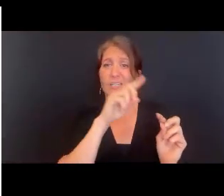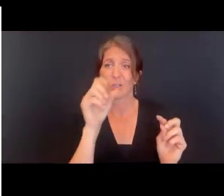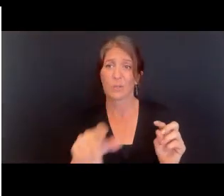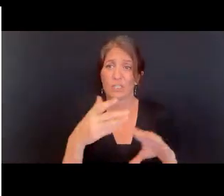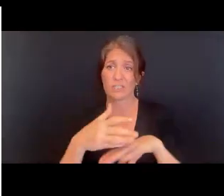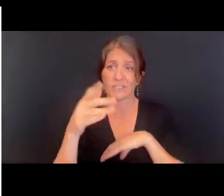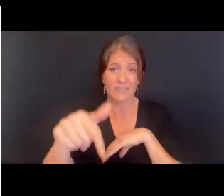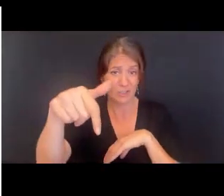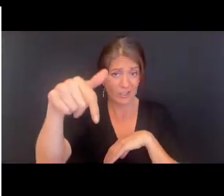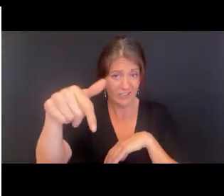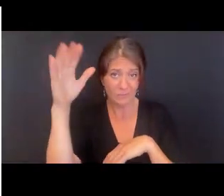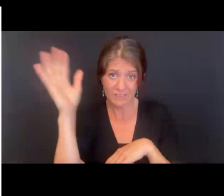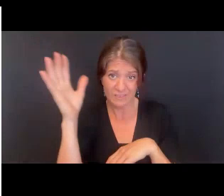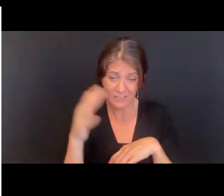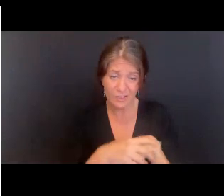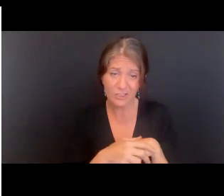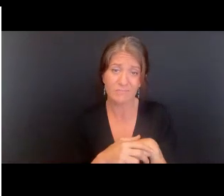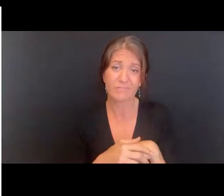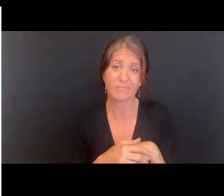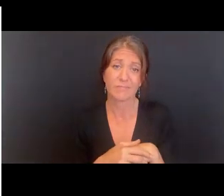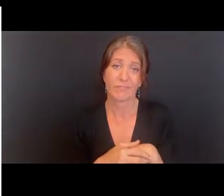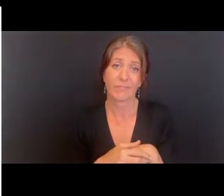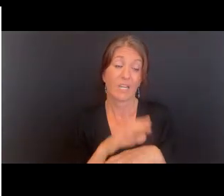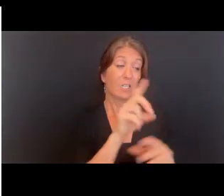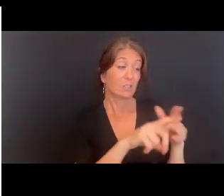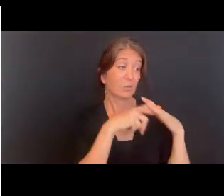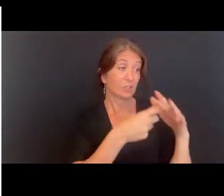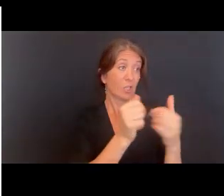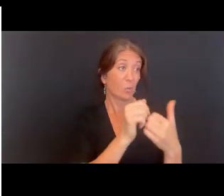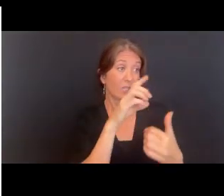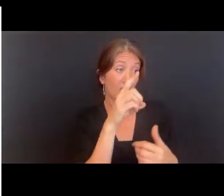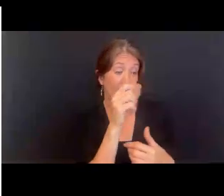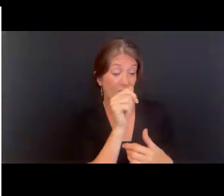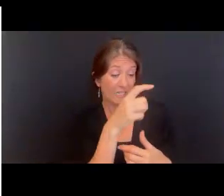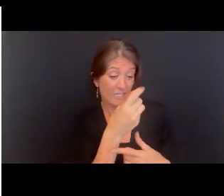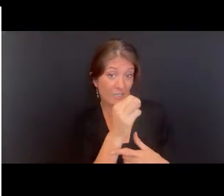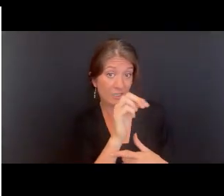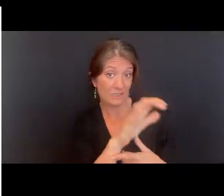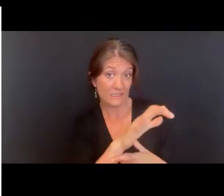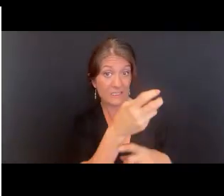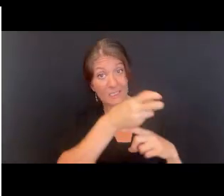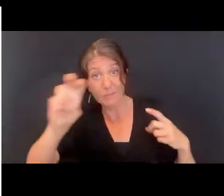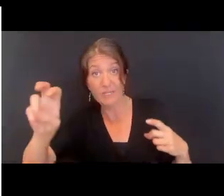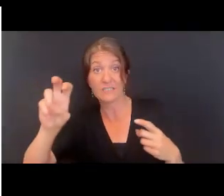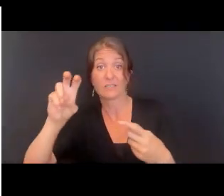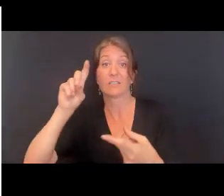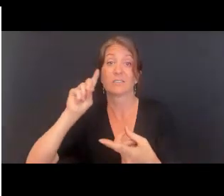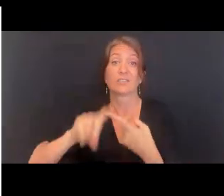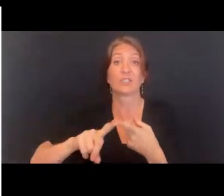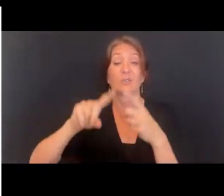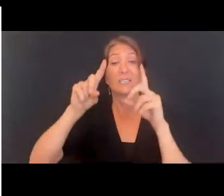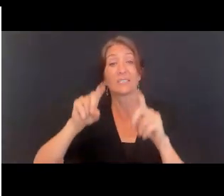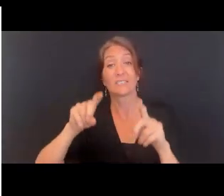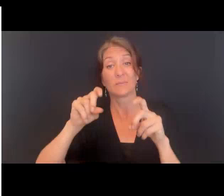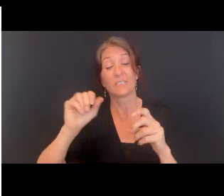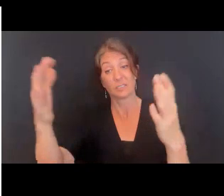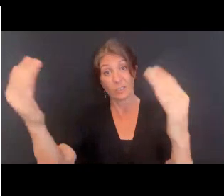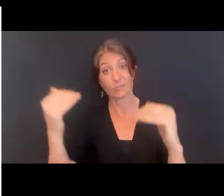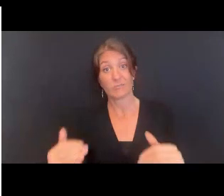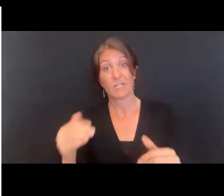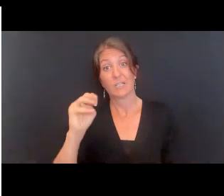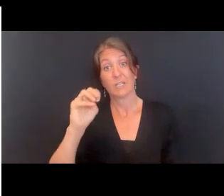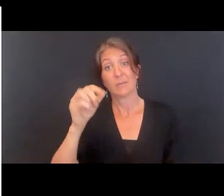And as I said, you start with the ADRC and we pass it on to the assessment. So Maximus. Thank